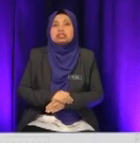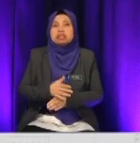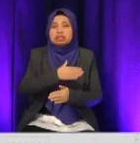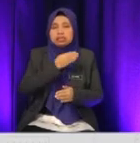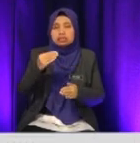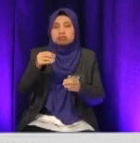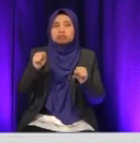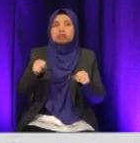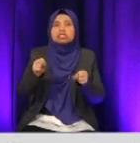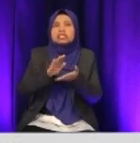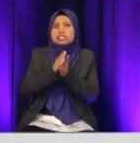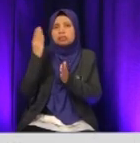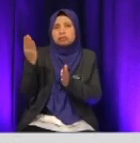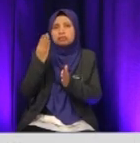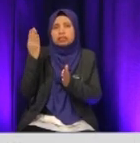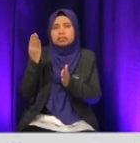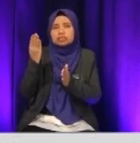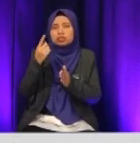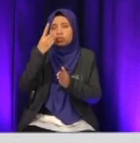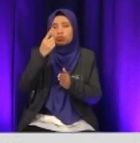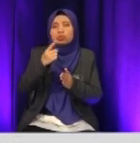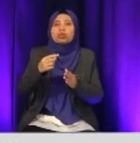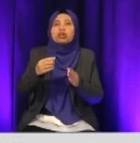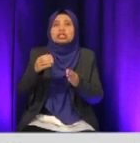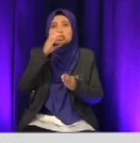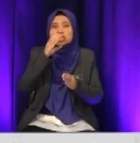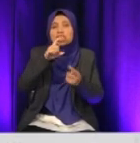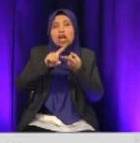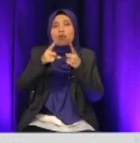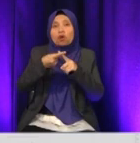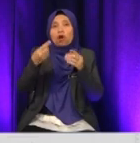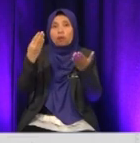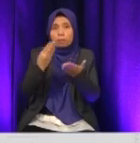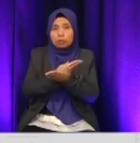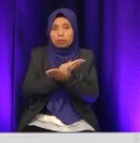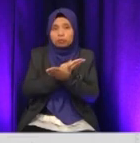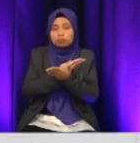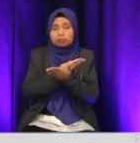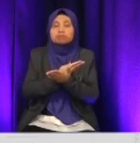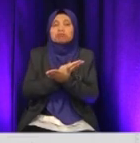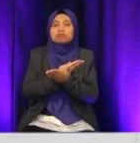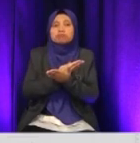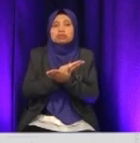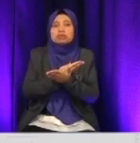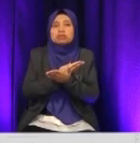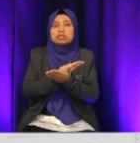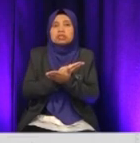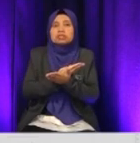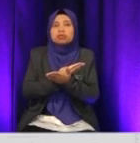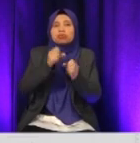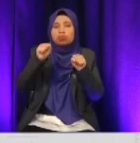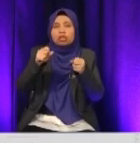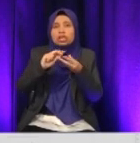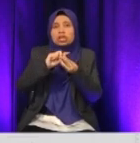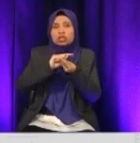this regularly, so they develop a friendship with the person. Other tasks are one-off, such as changing a light